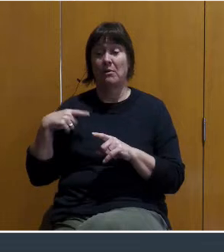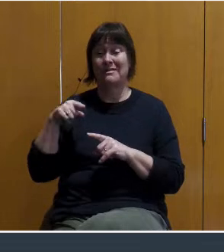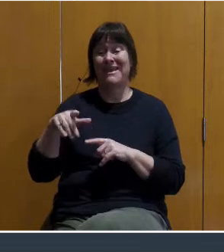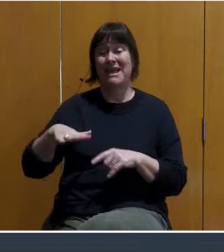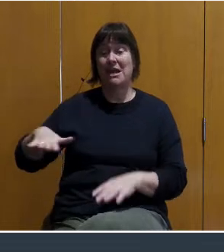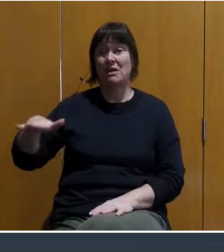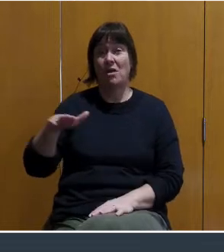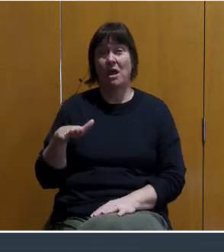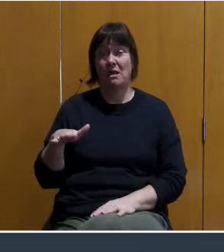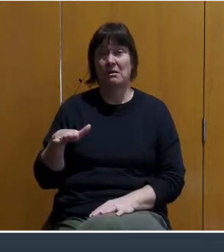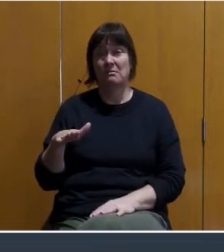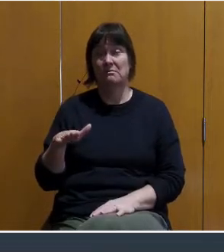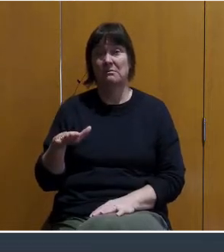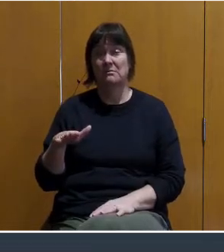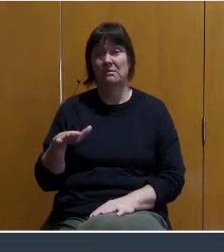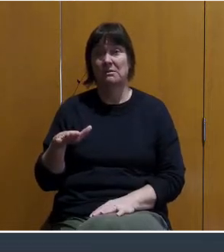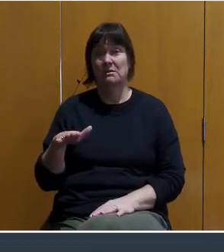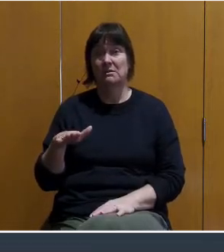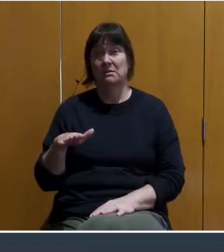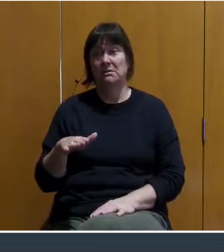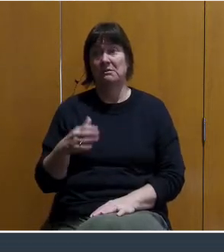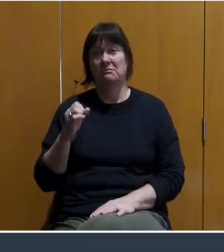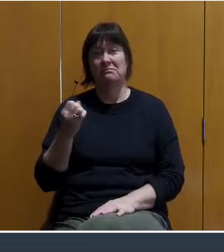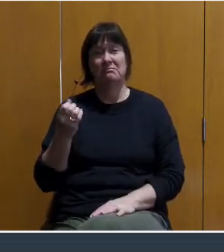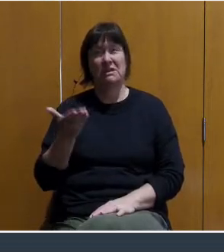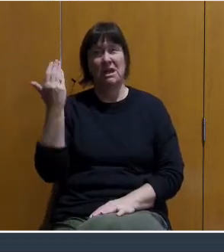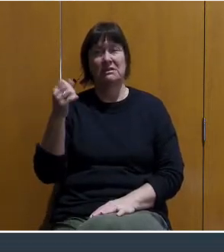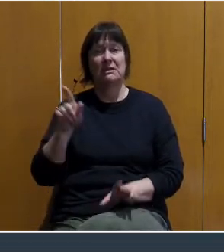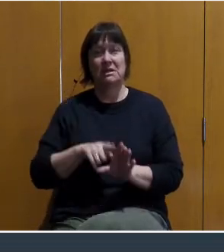being somewhat developed in the last decade or so.